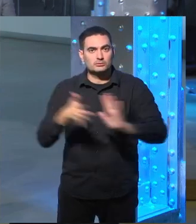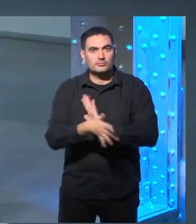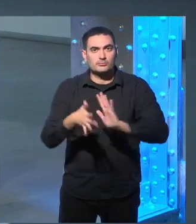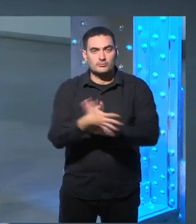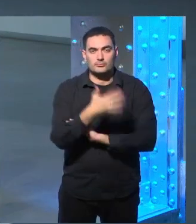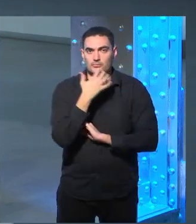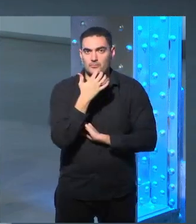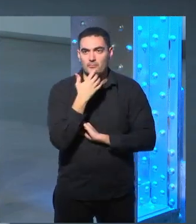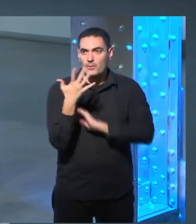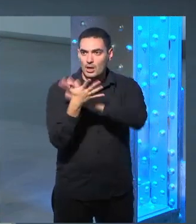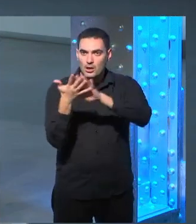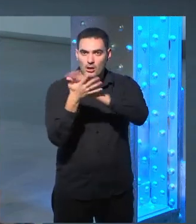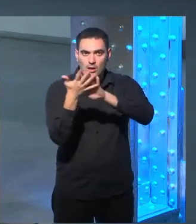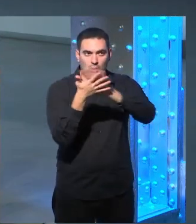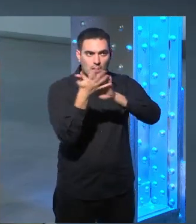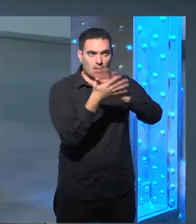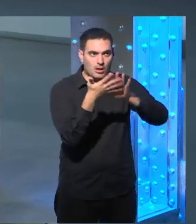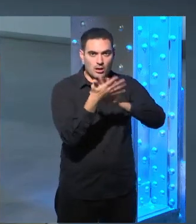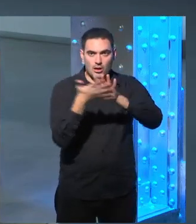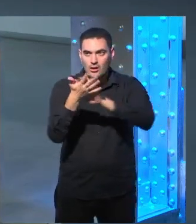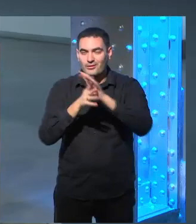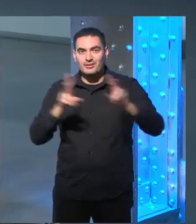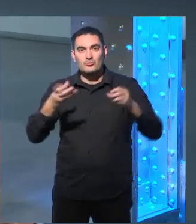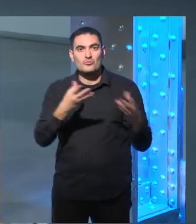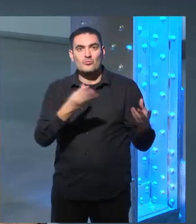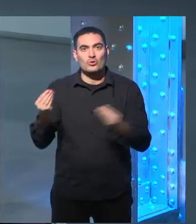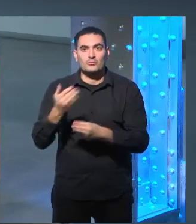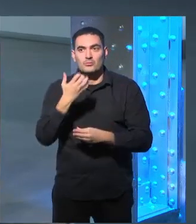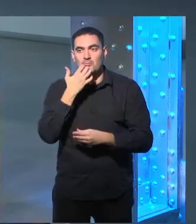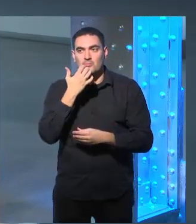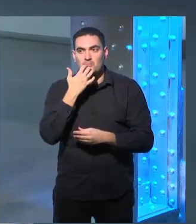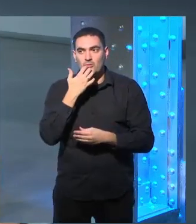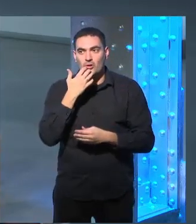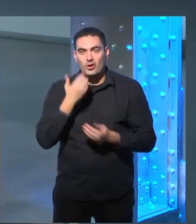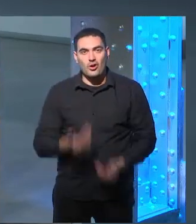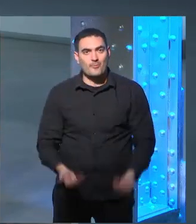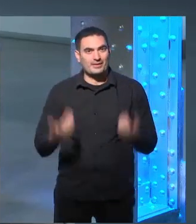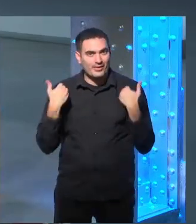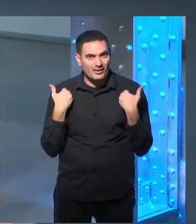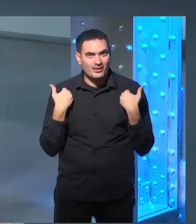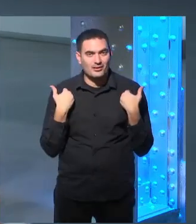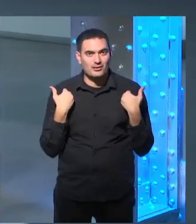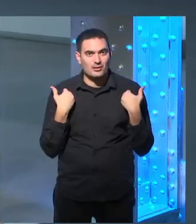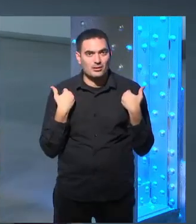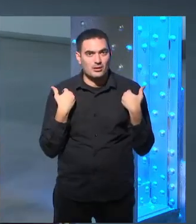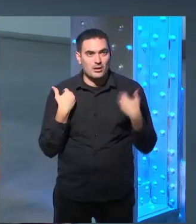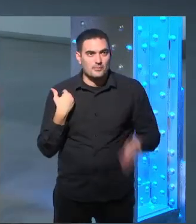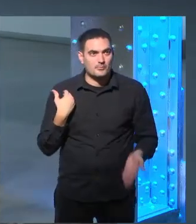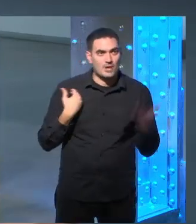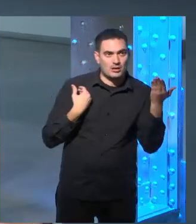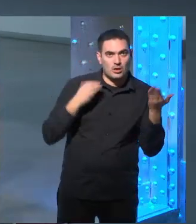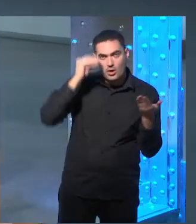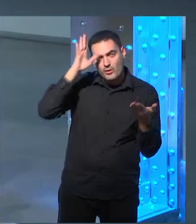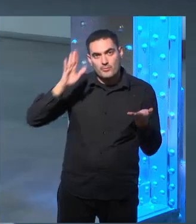bring it down to earth, I'm going to give you an example. We talk a lot about the need to develop competences